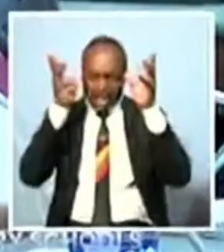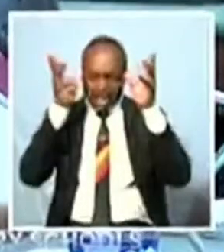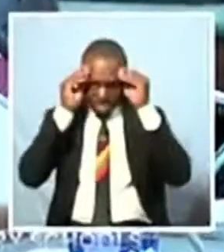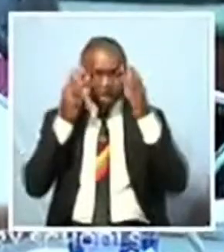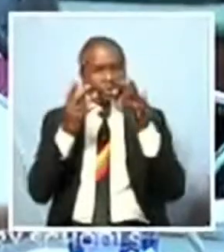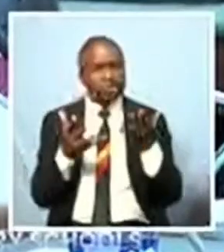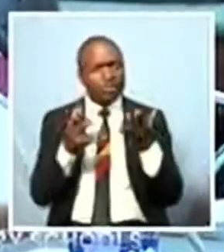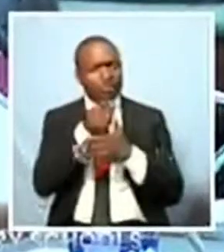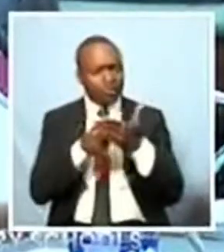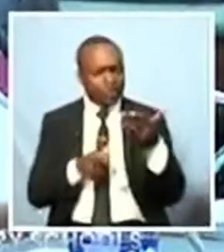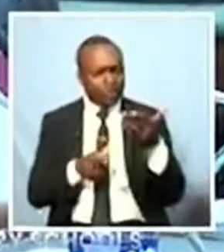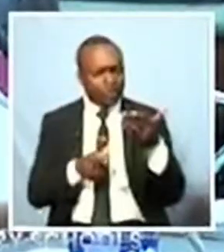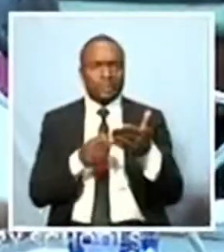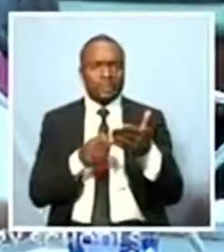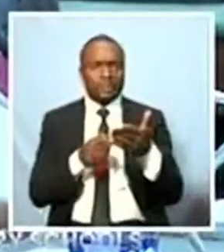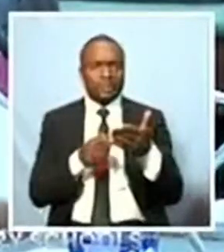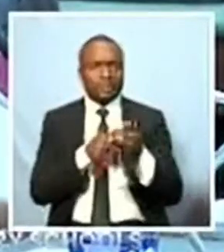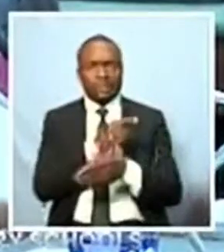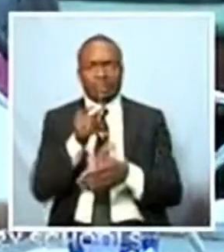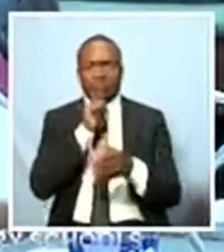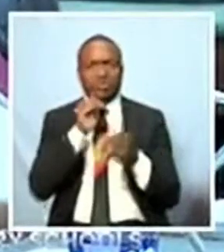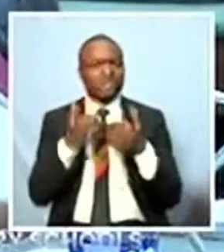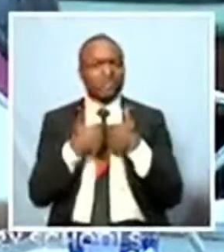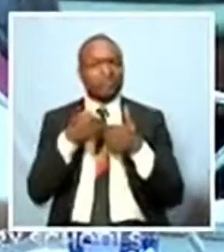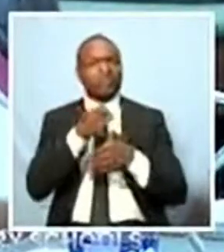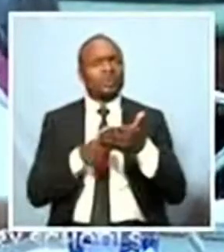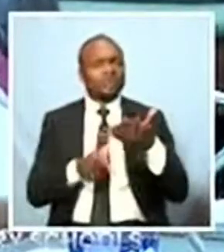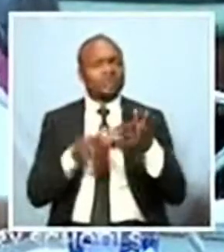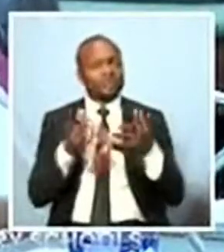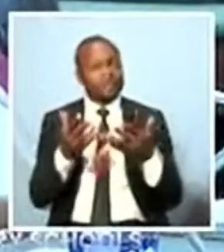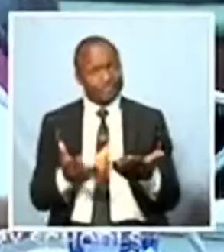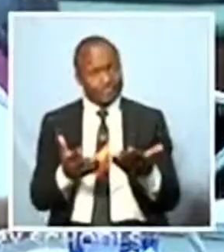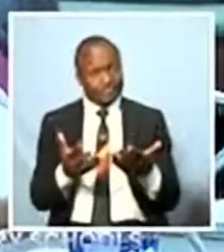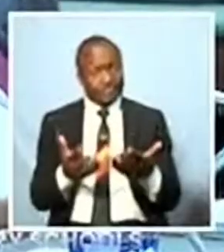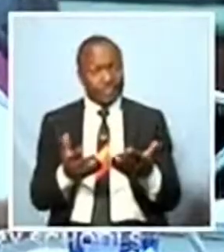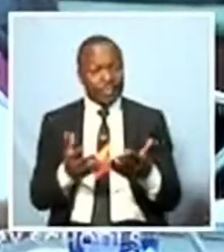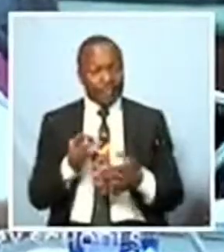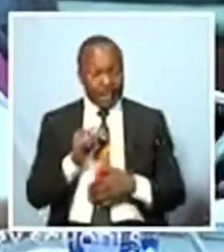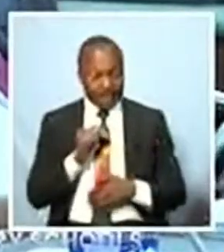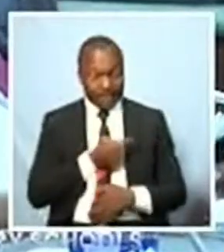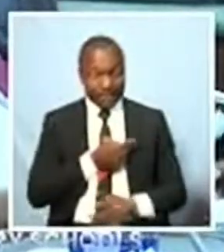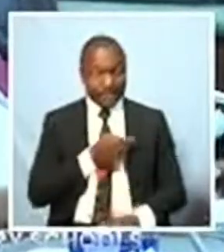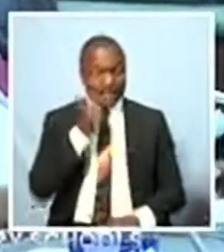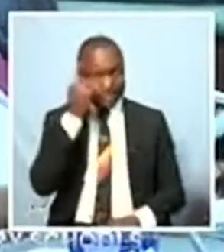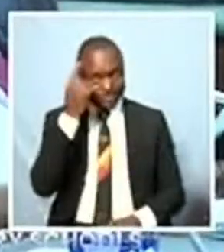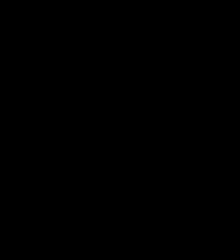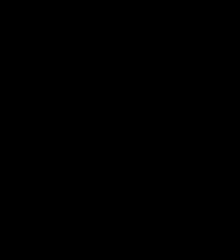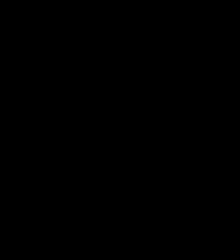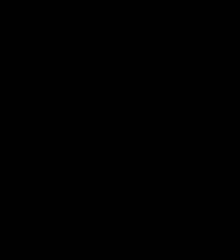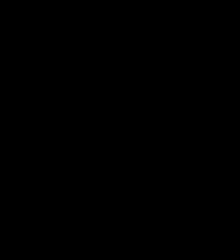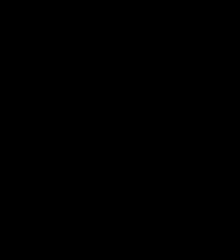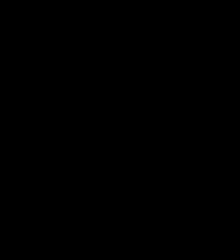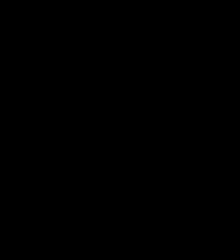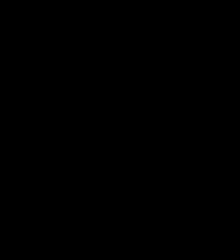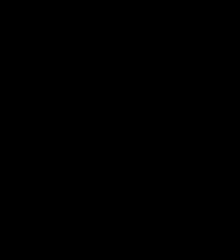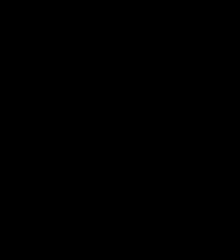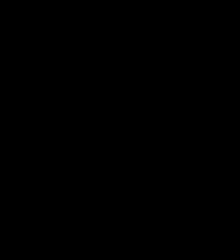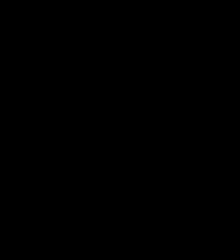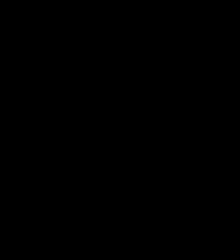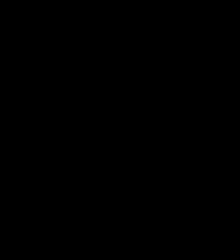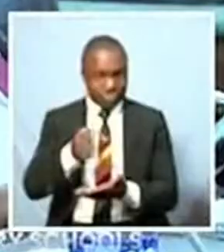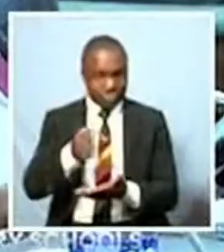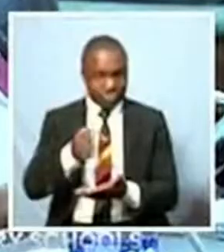don't they possess? Because our understanding is that when this recruitment takes place,